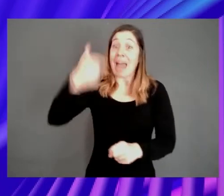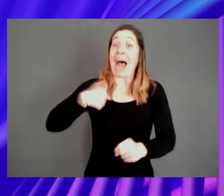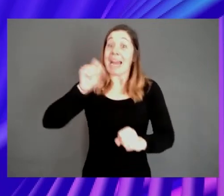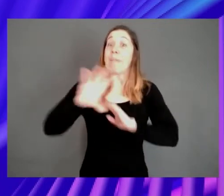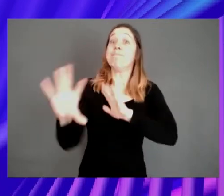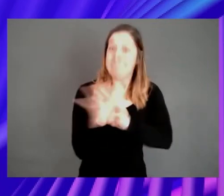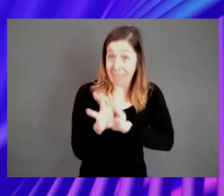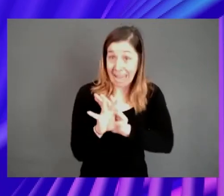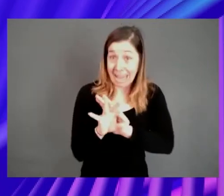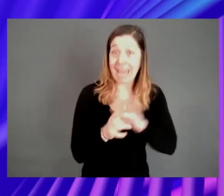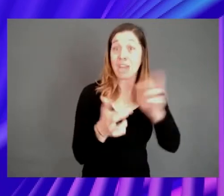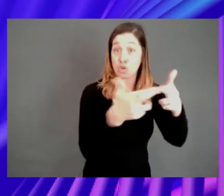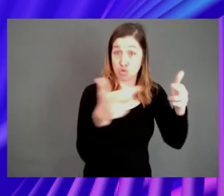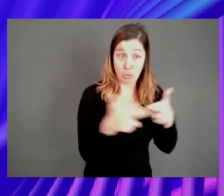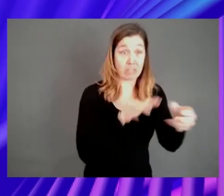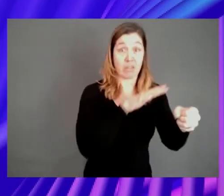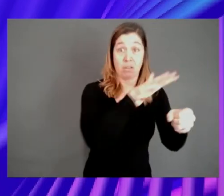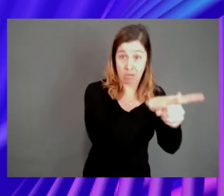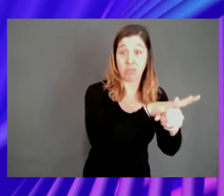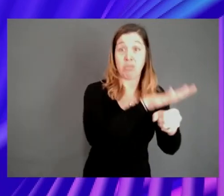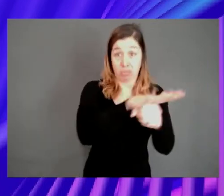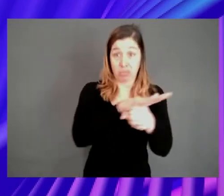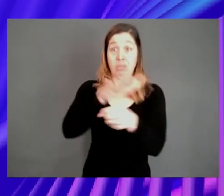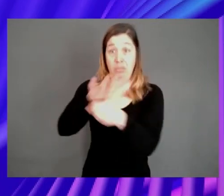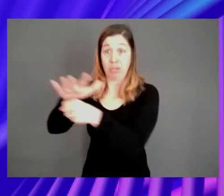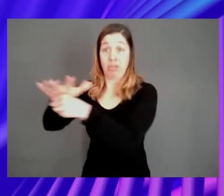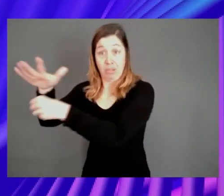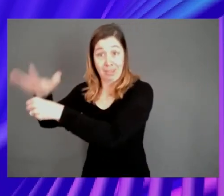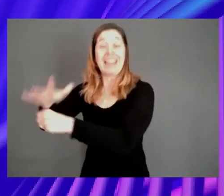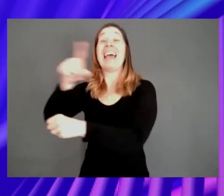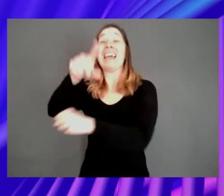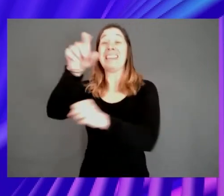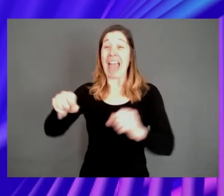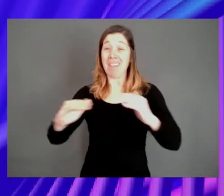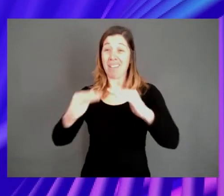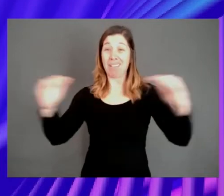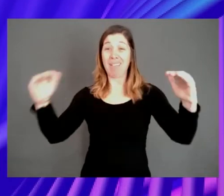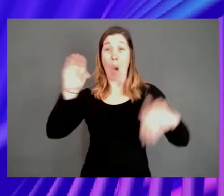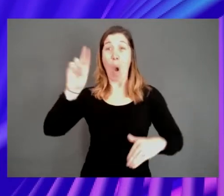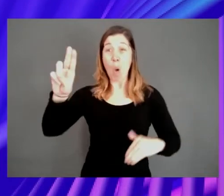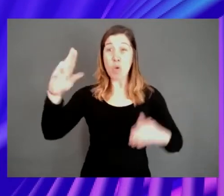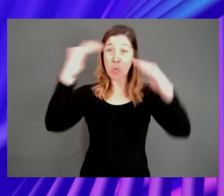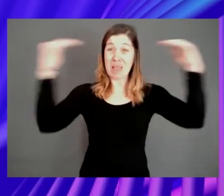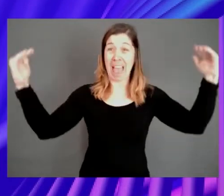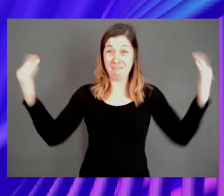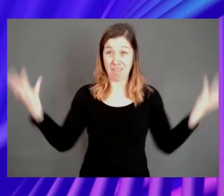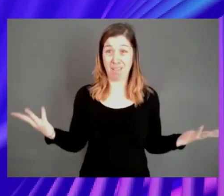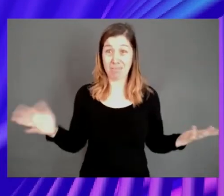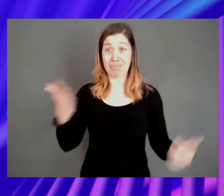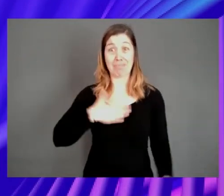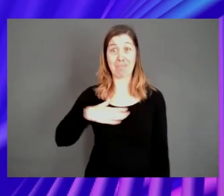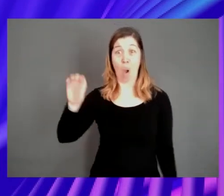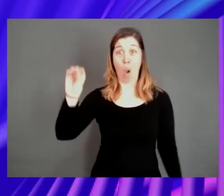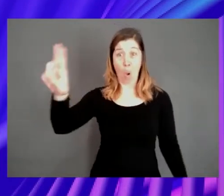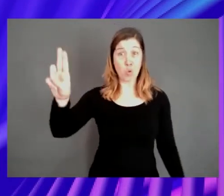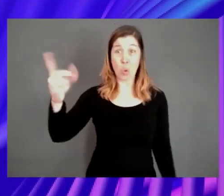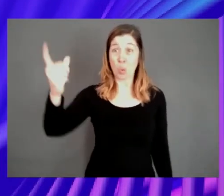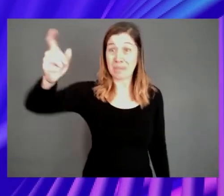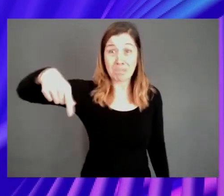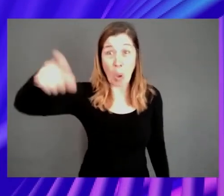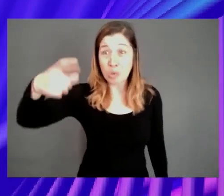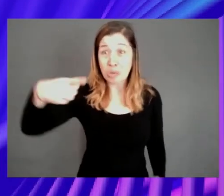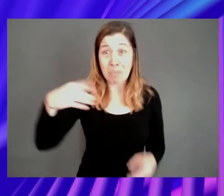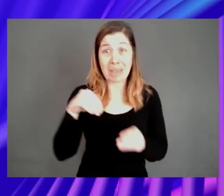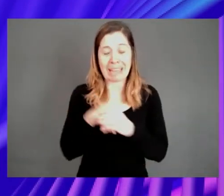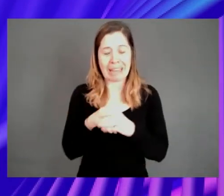an AWS environment perspective, but I can even do it at the OU level. Wow. So I can say, hey, this is my OU that's supposed to be in, you pick